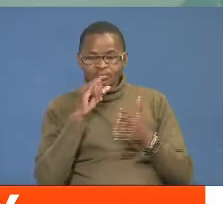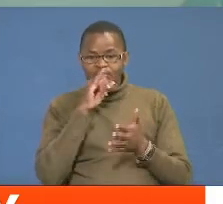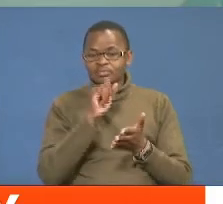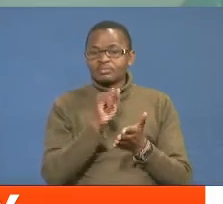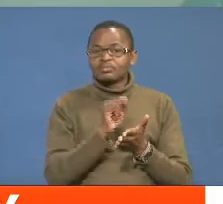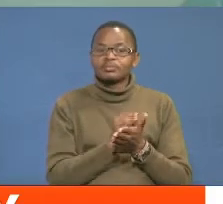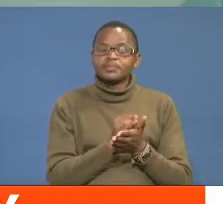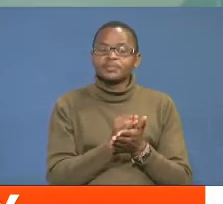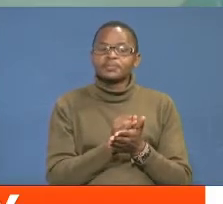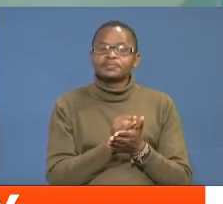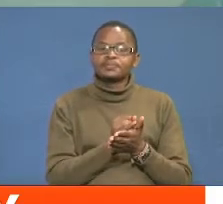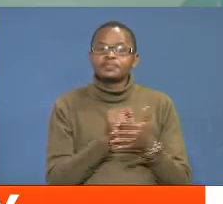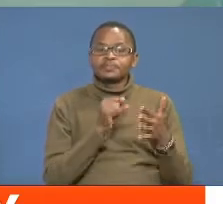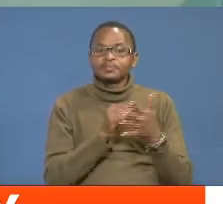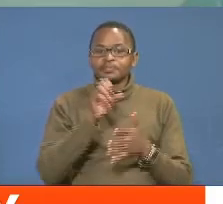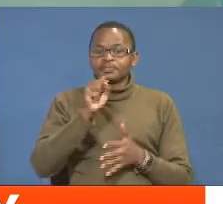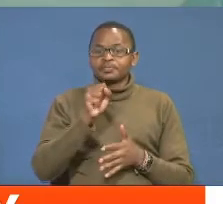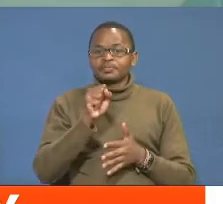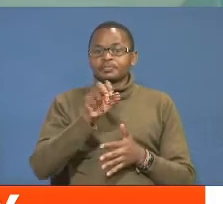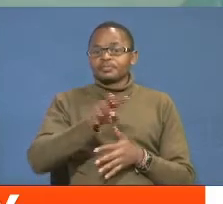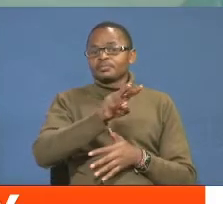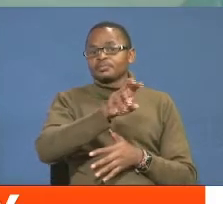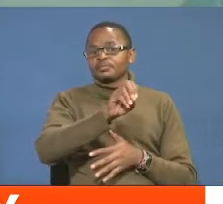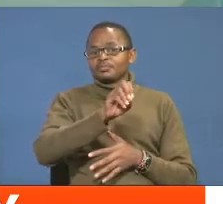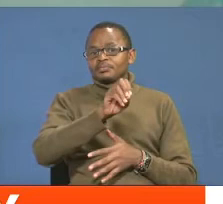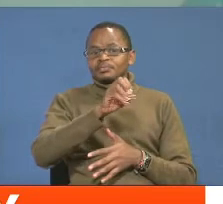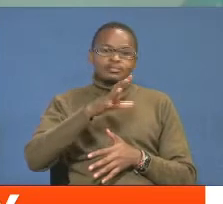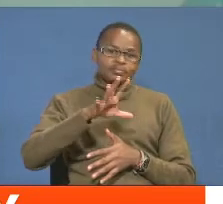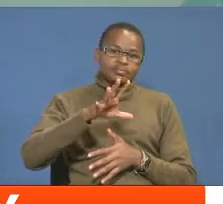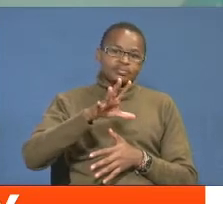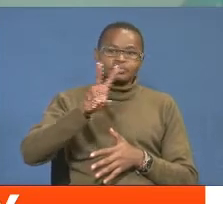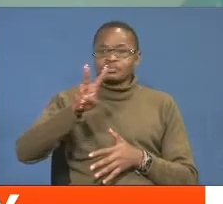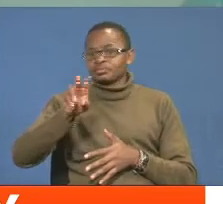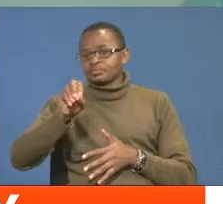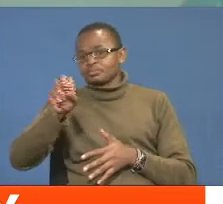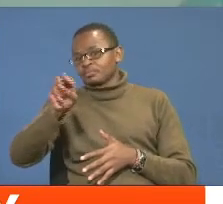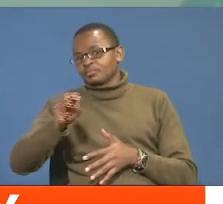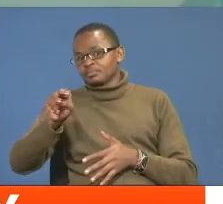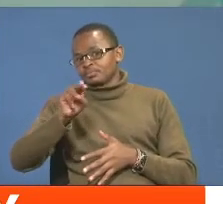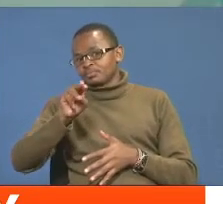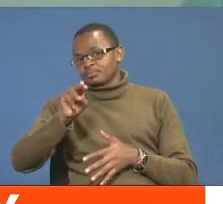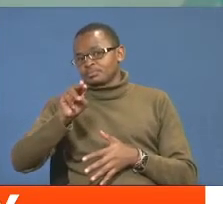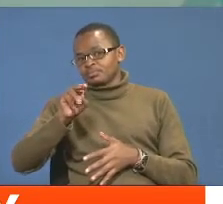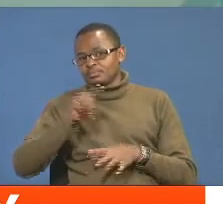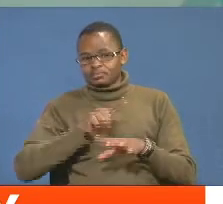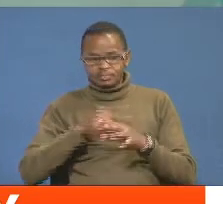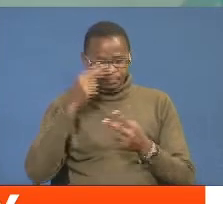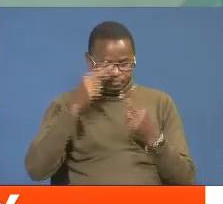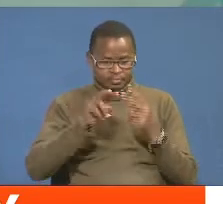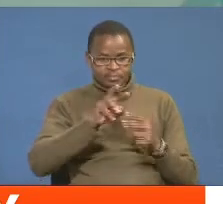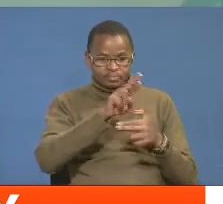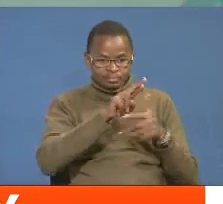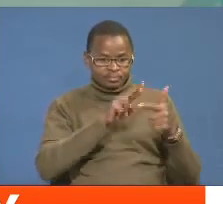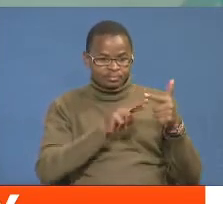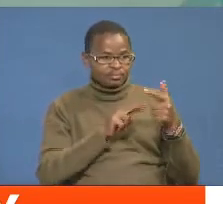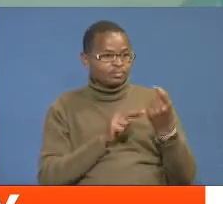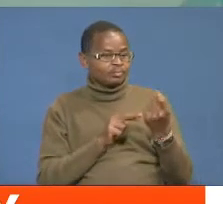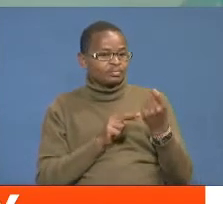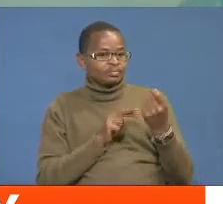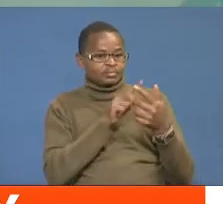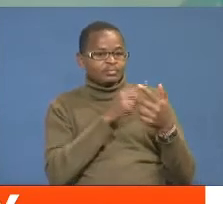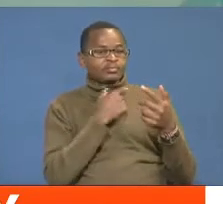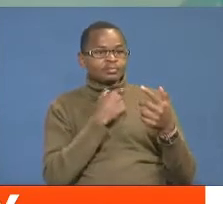that it was about 20 people out of 20 million who were vaccinated. So when you look at it, the ratio is very small,